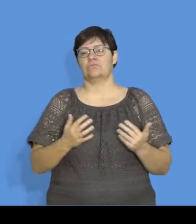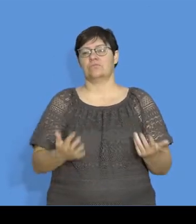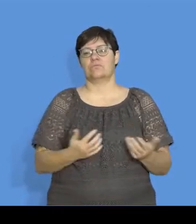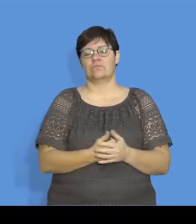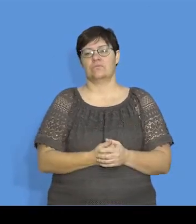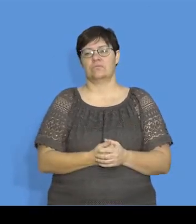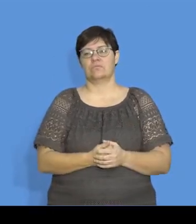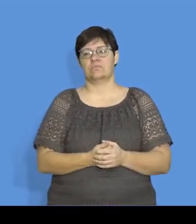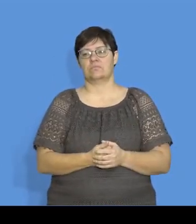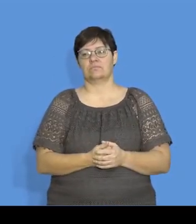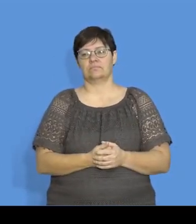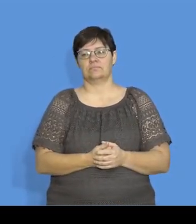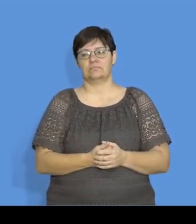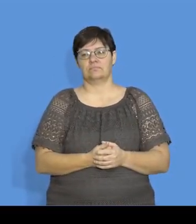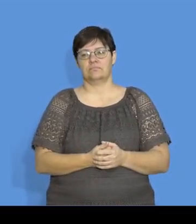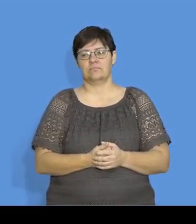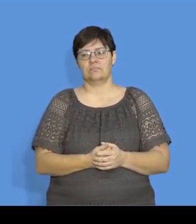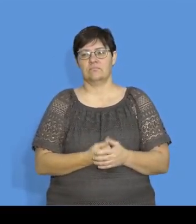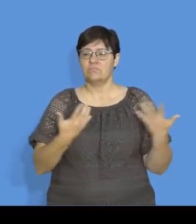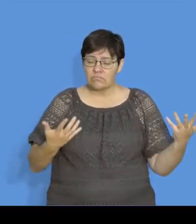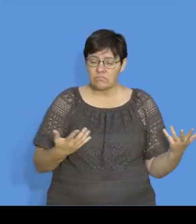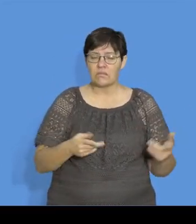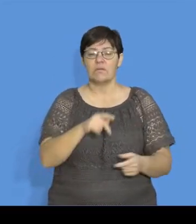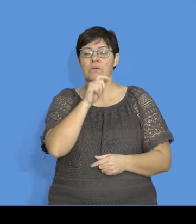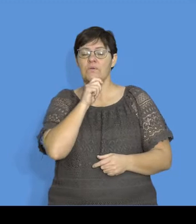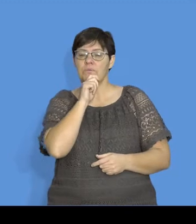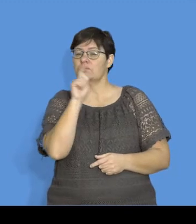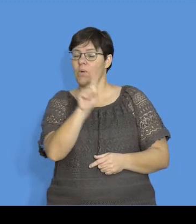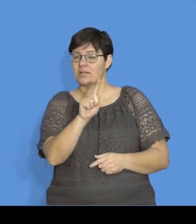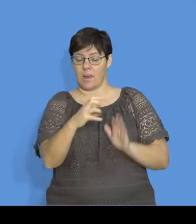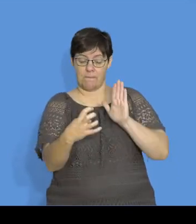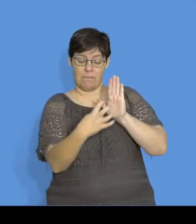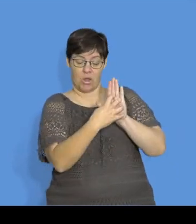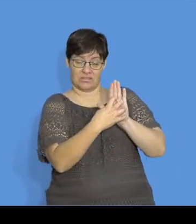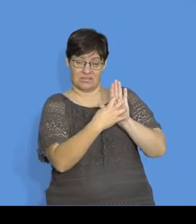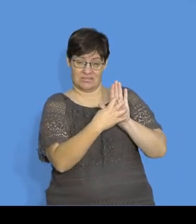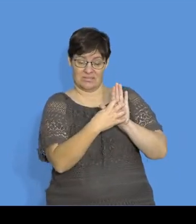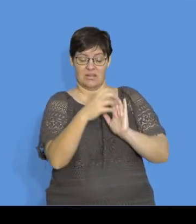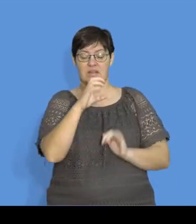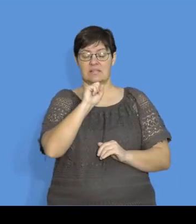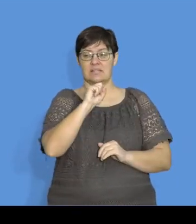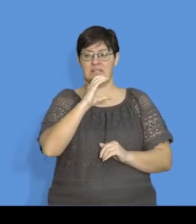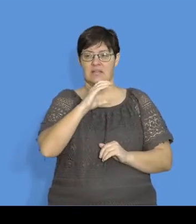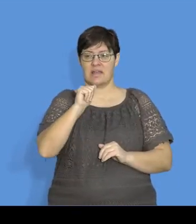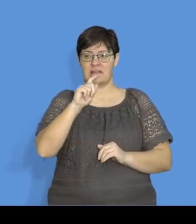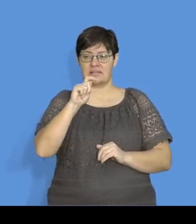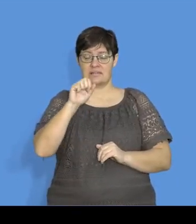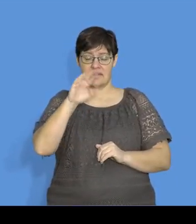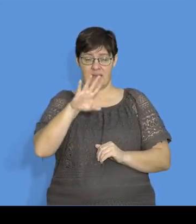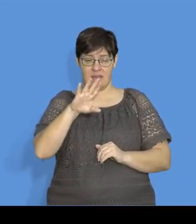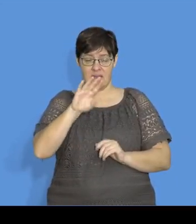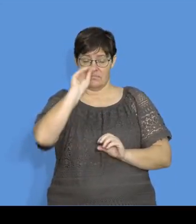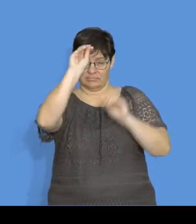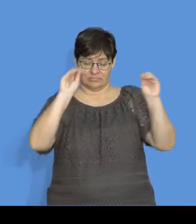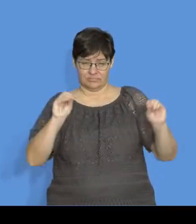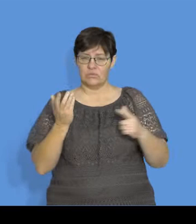So let's see what we have now. So we can use a scatter plot to show whether there